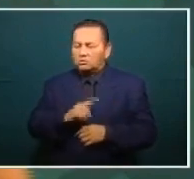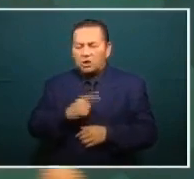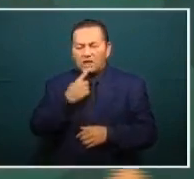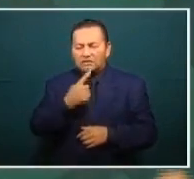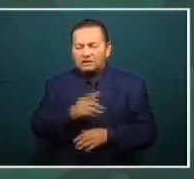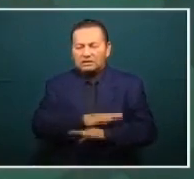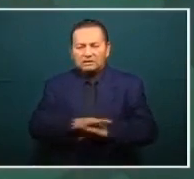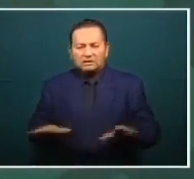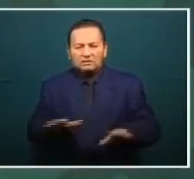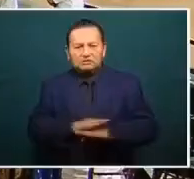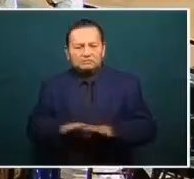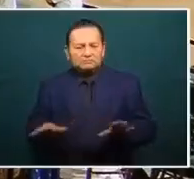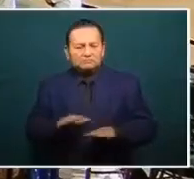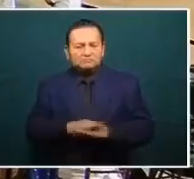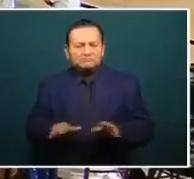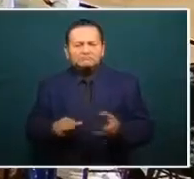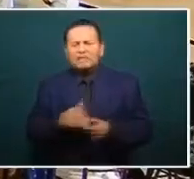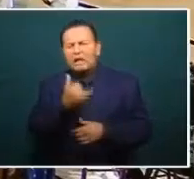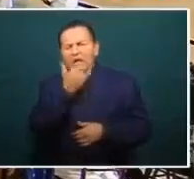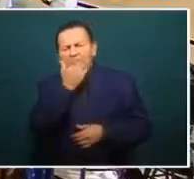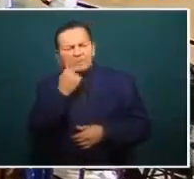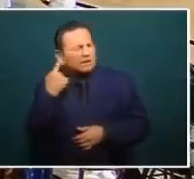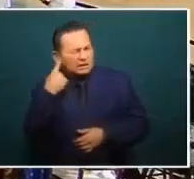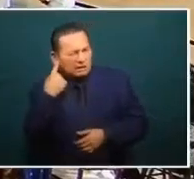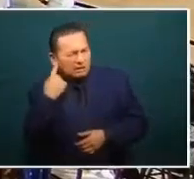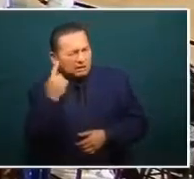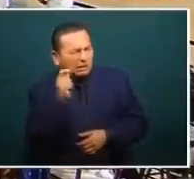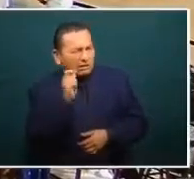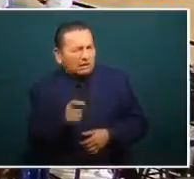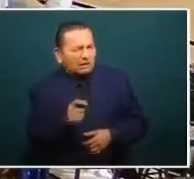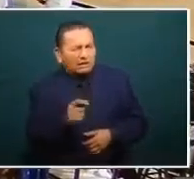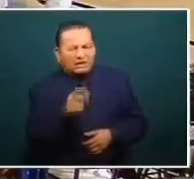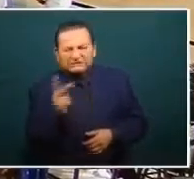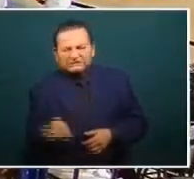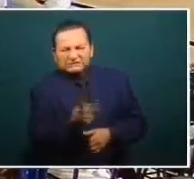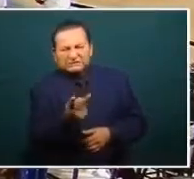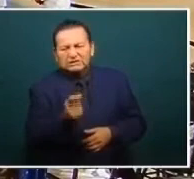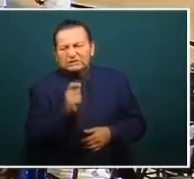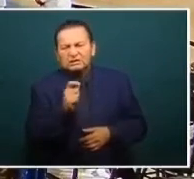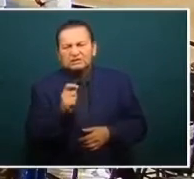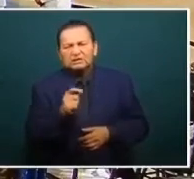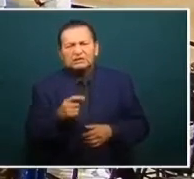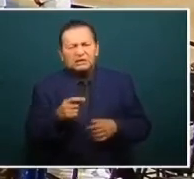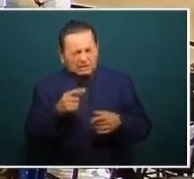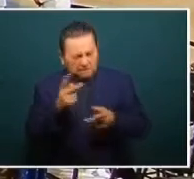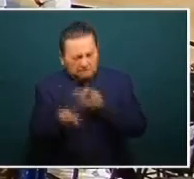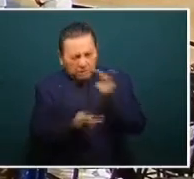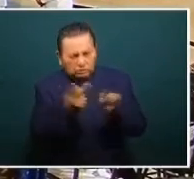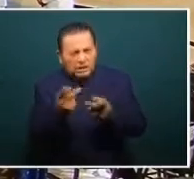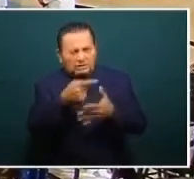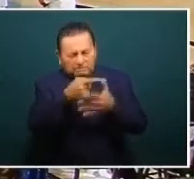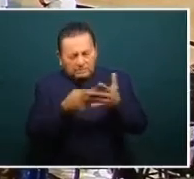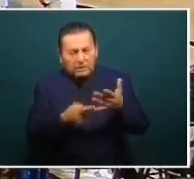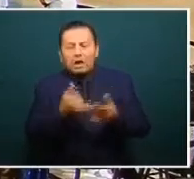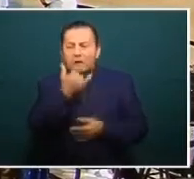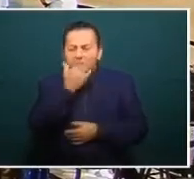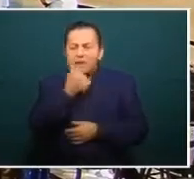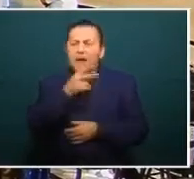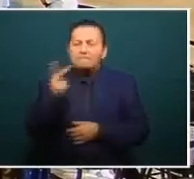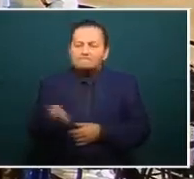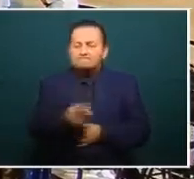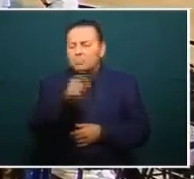He says, I'm not going to get into the reason for Trump's tweet. Is it because of the election? He said, I'm not getting into